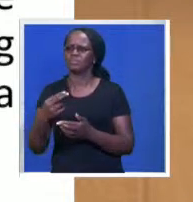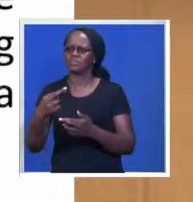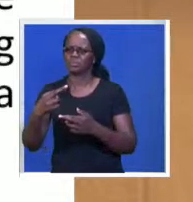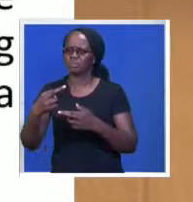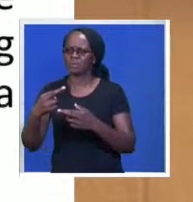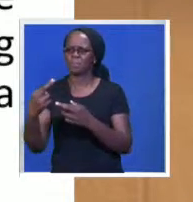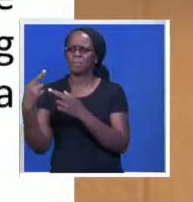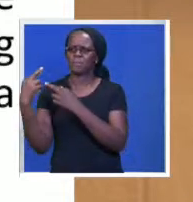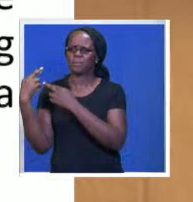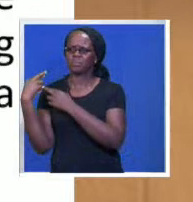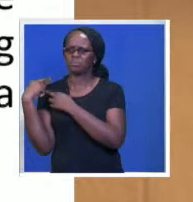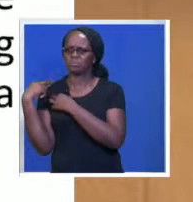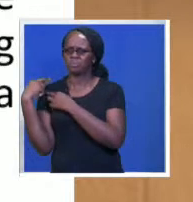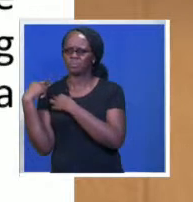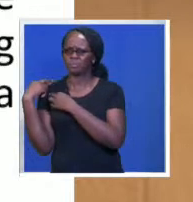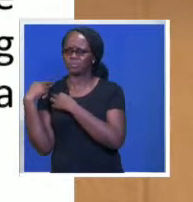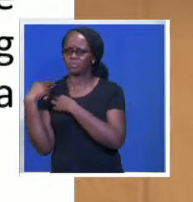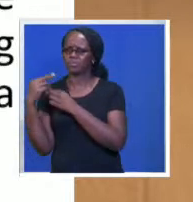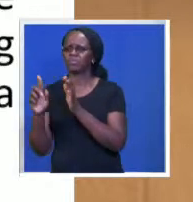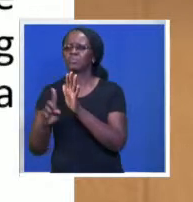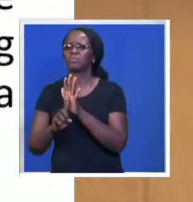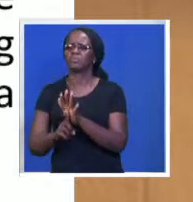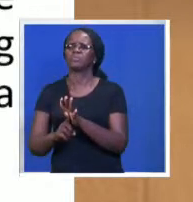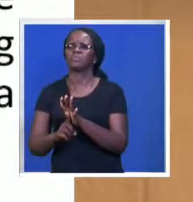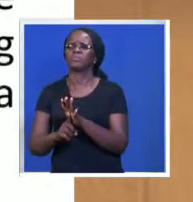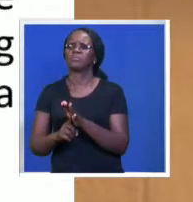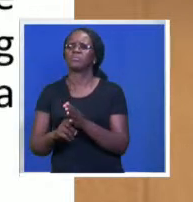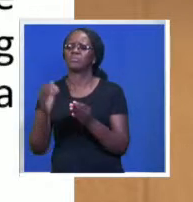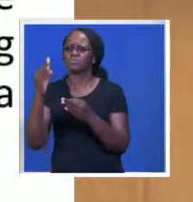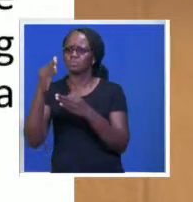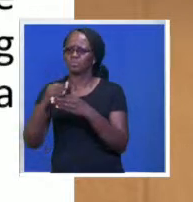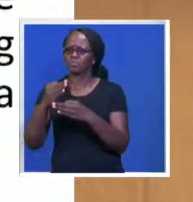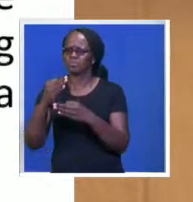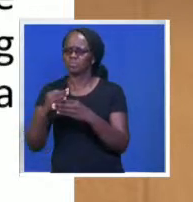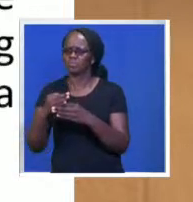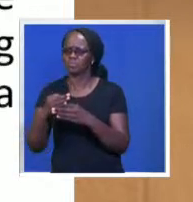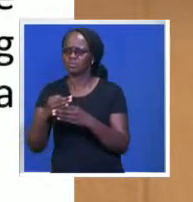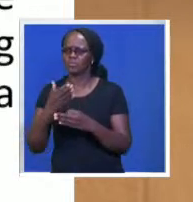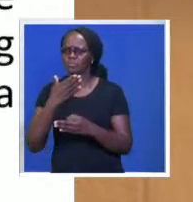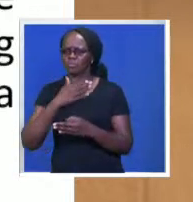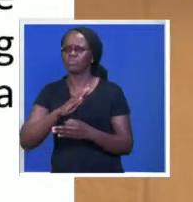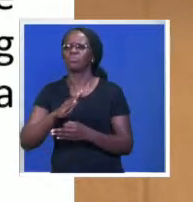For an example, suppose father expects him to do